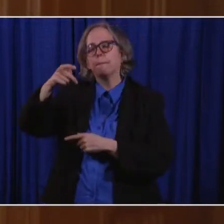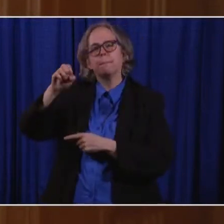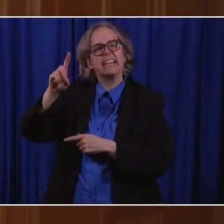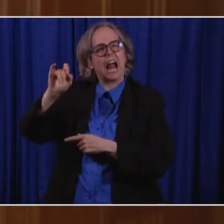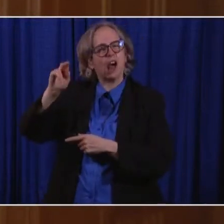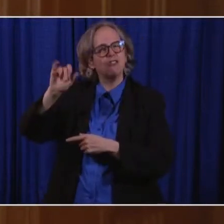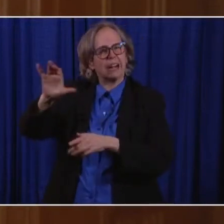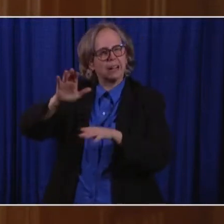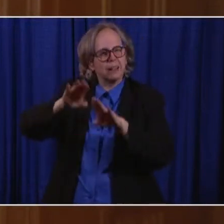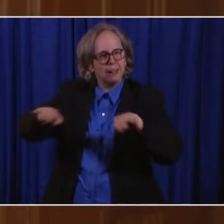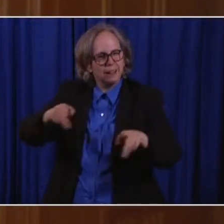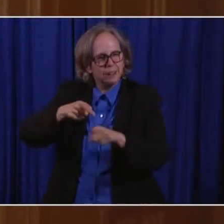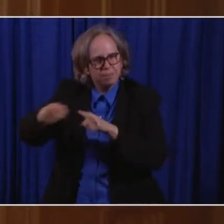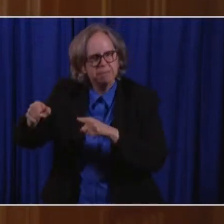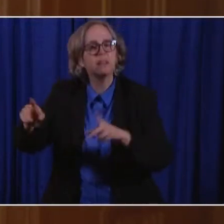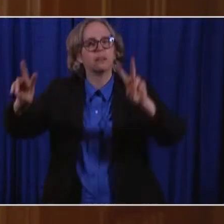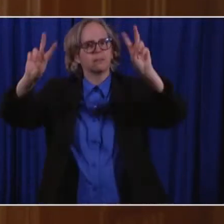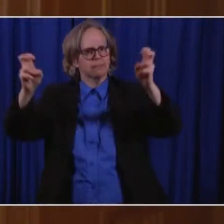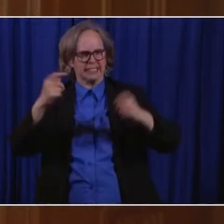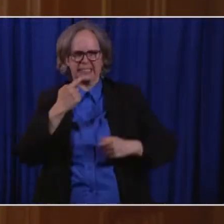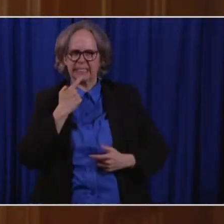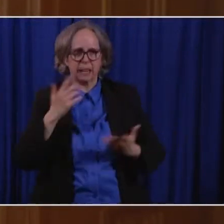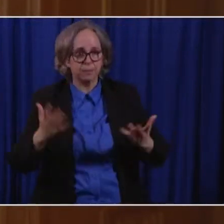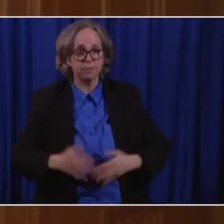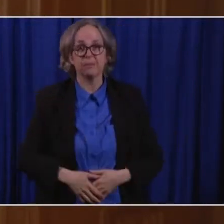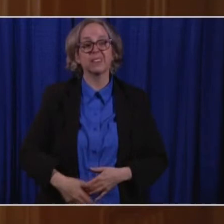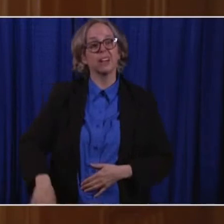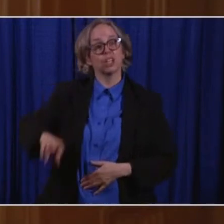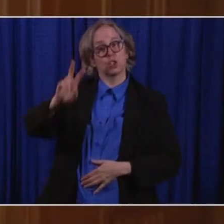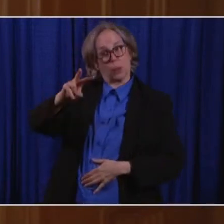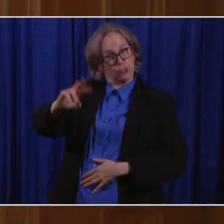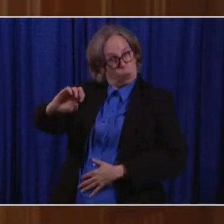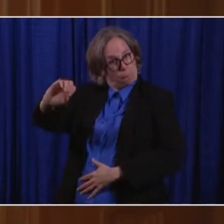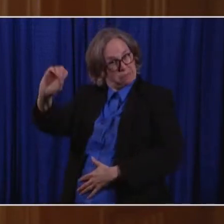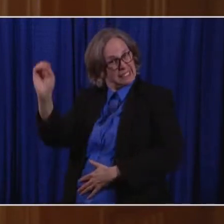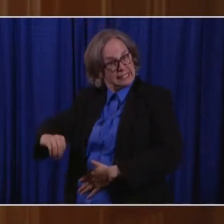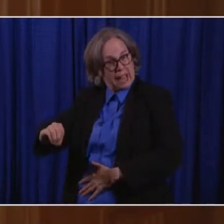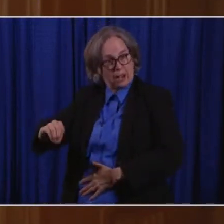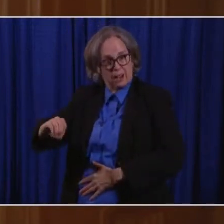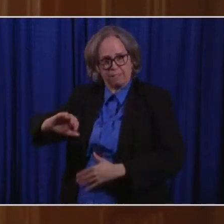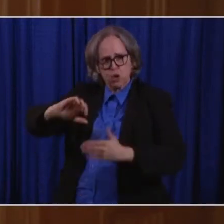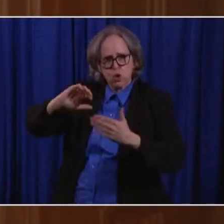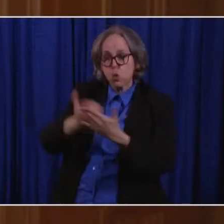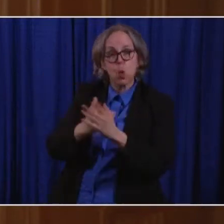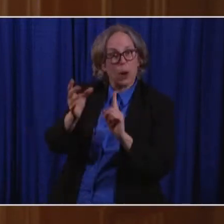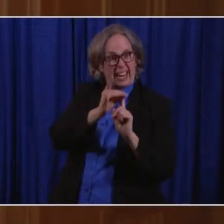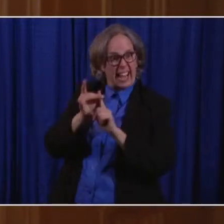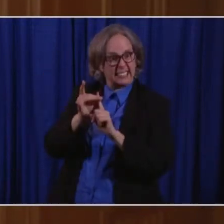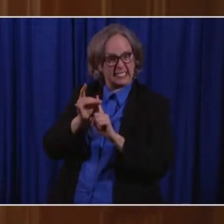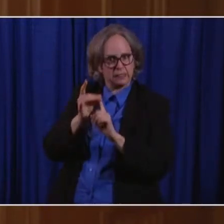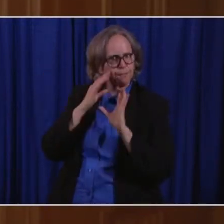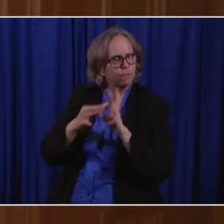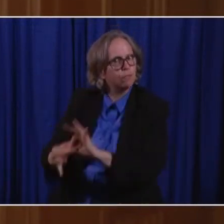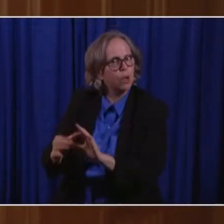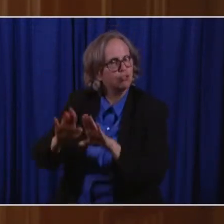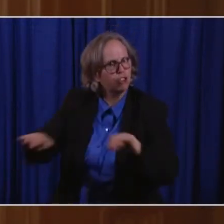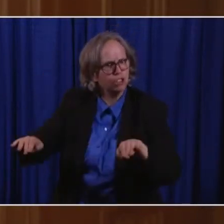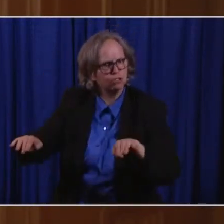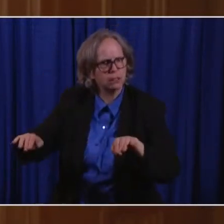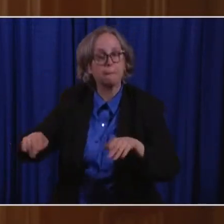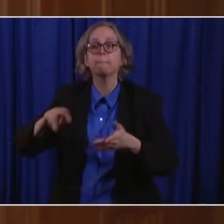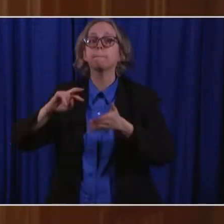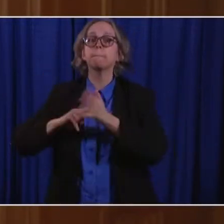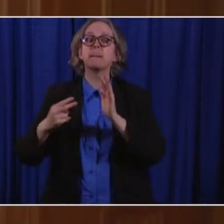than 22% of all new cases now. Getting these children vaccinated is just